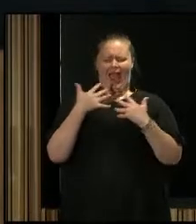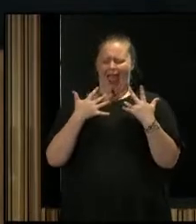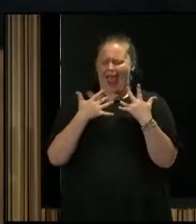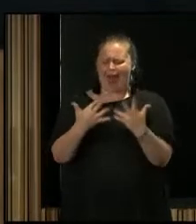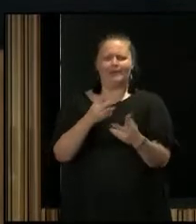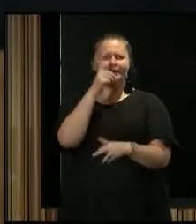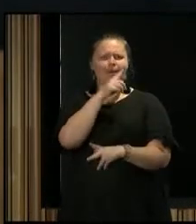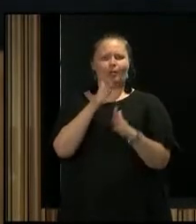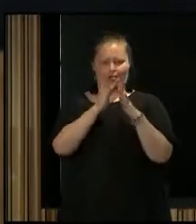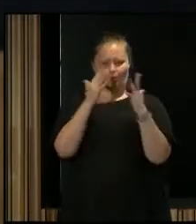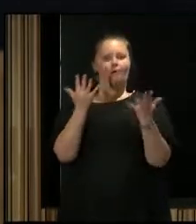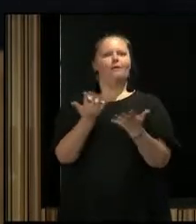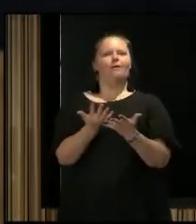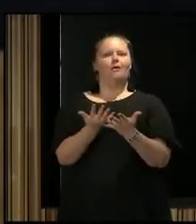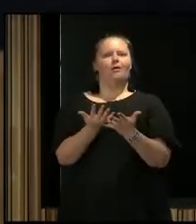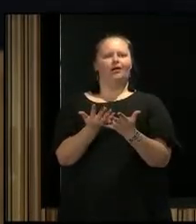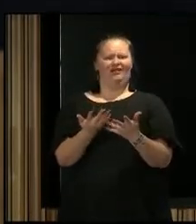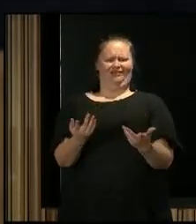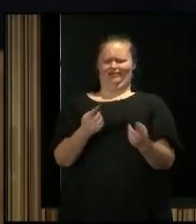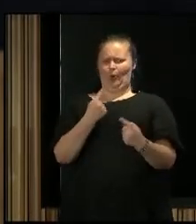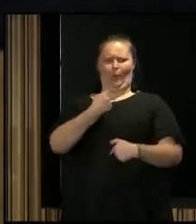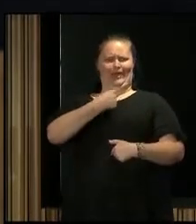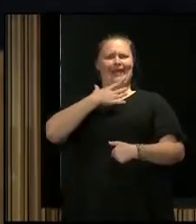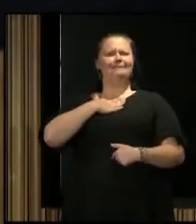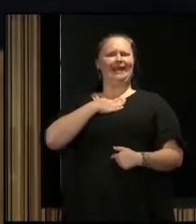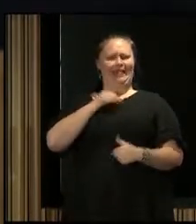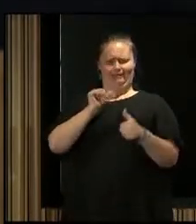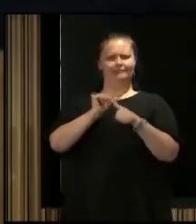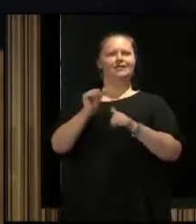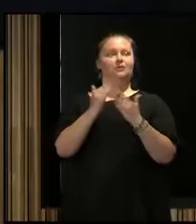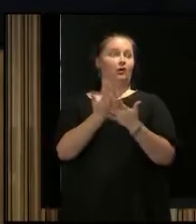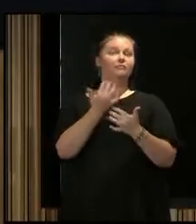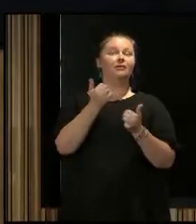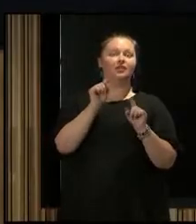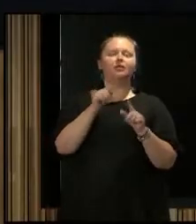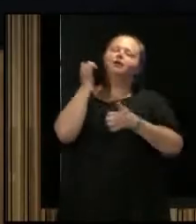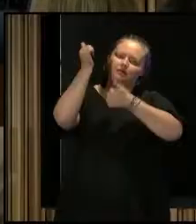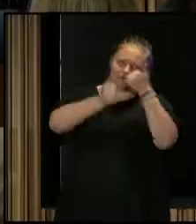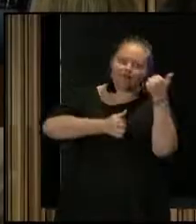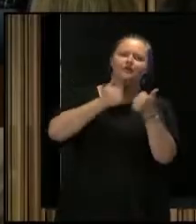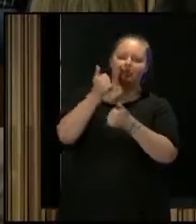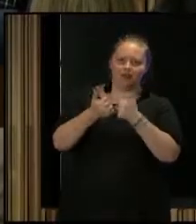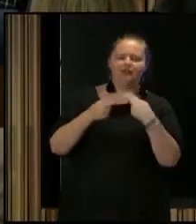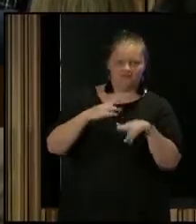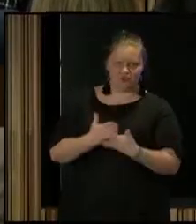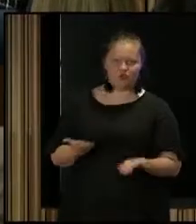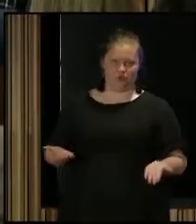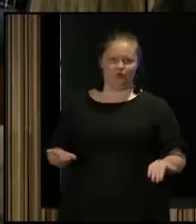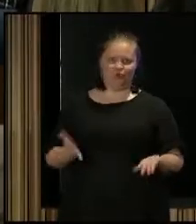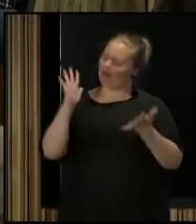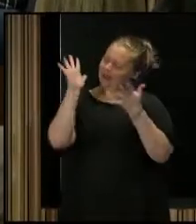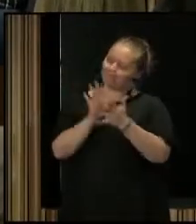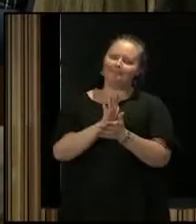in the world as if we are the best at anything. Like, and you might be. Congrats. Like, just so happy for